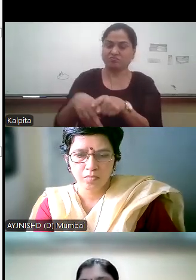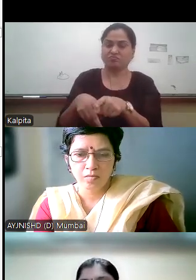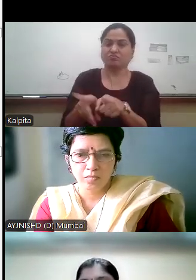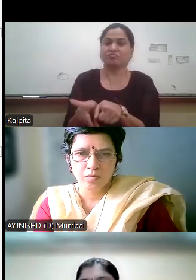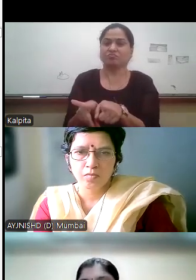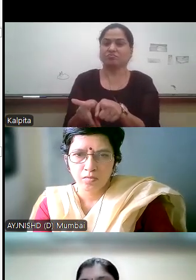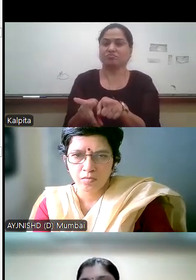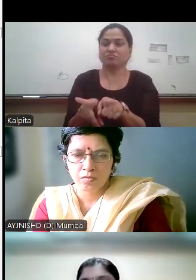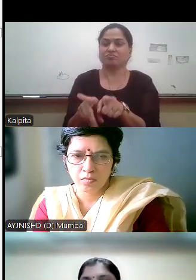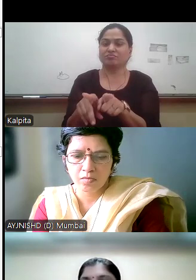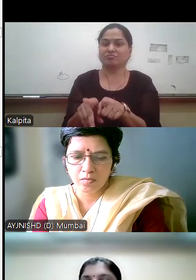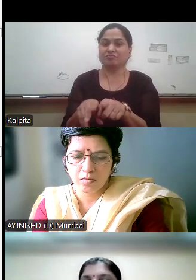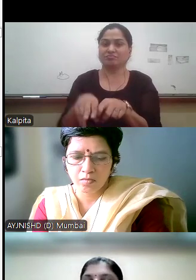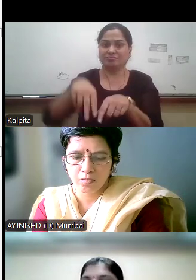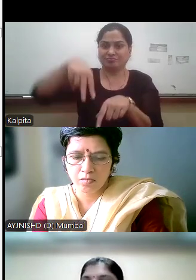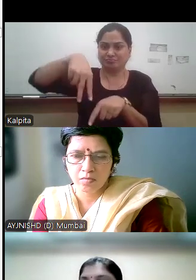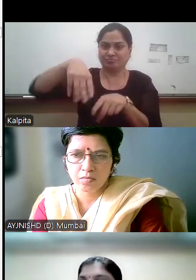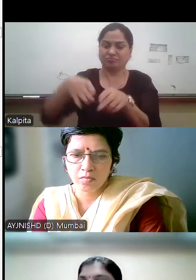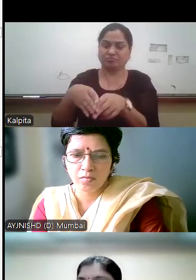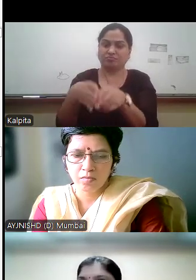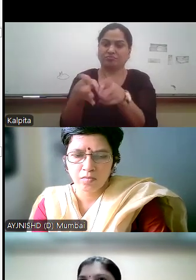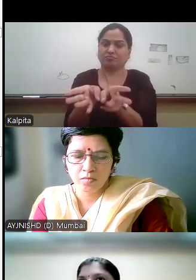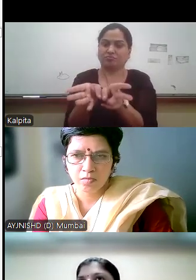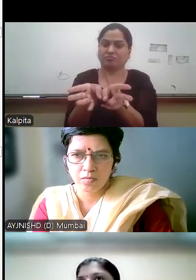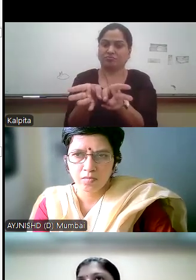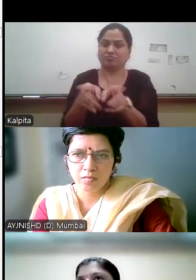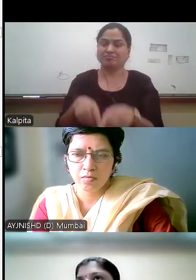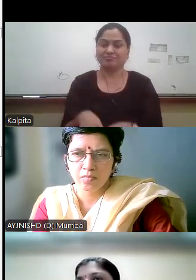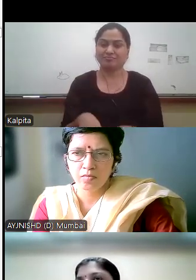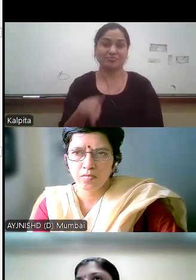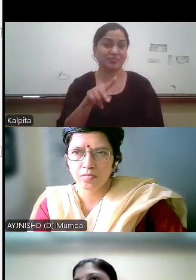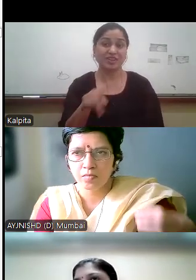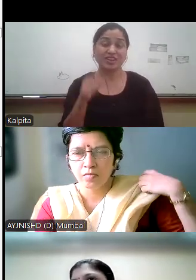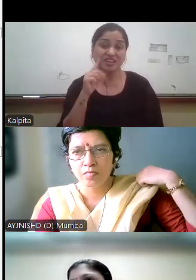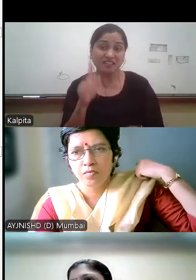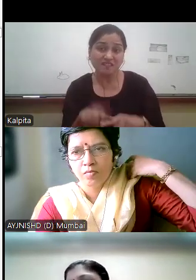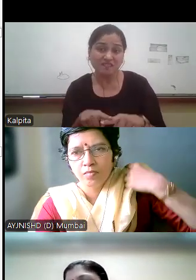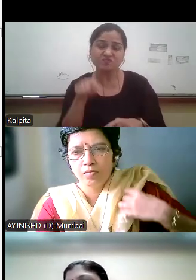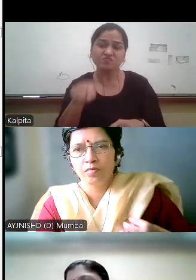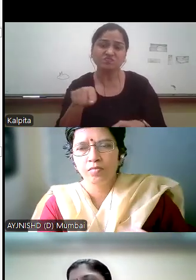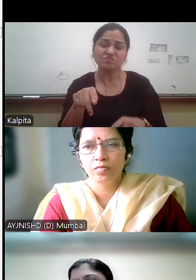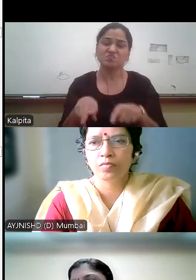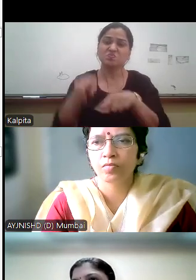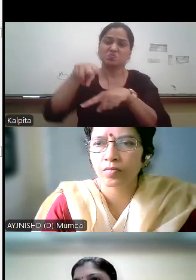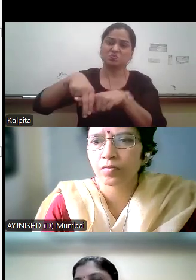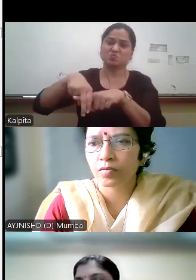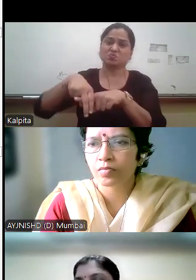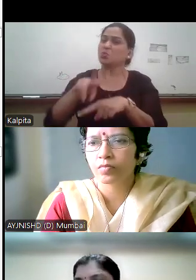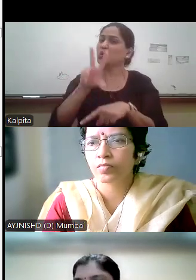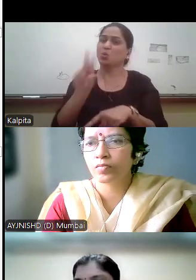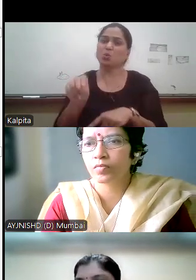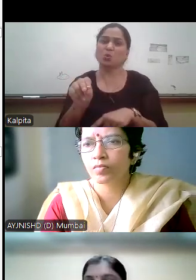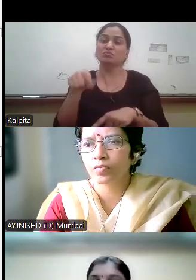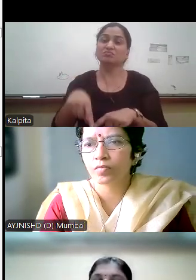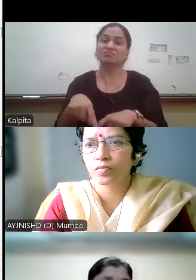common. Whenever they will sit, they will stand, their legs will cross. So if we don't position it properly, the adductor spasticity of the muscle tone will